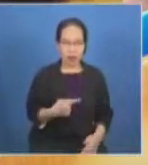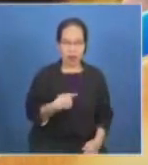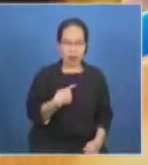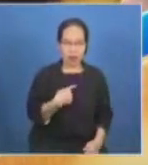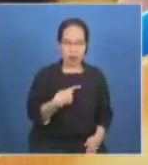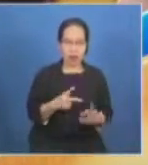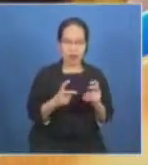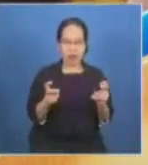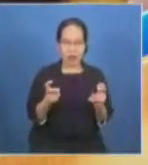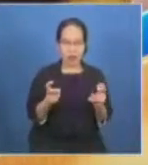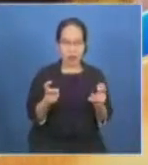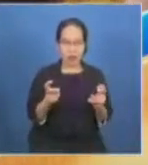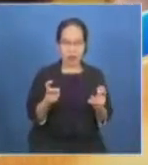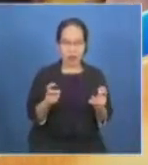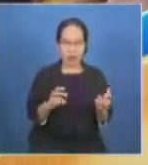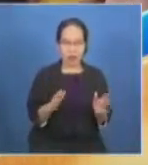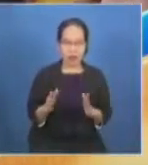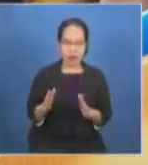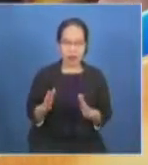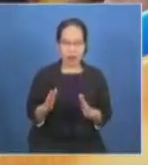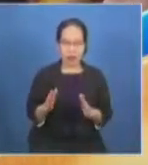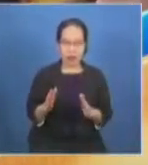Well, to me,